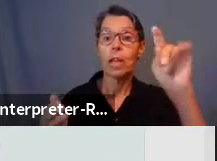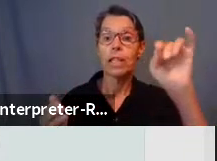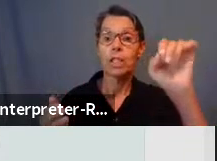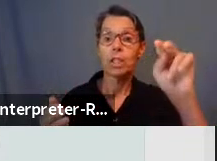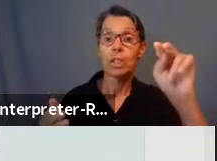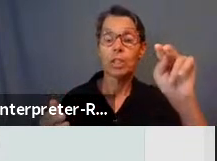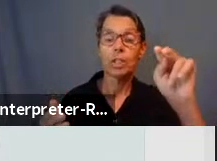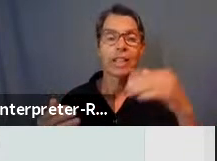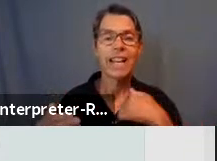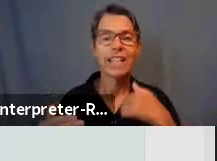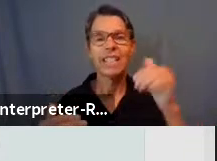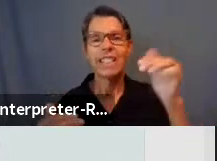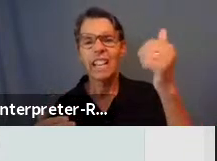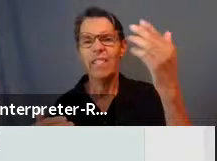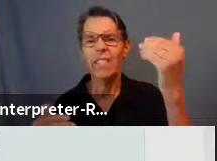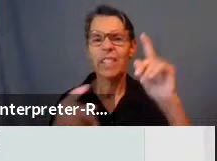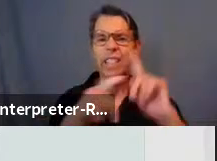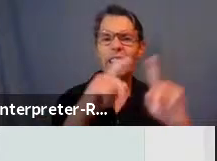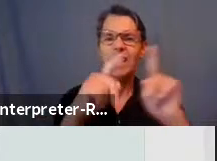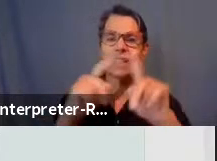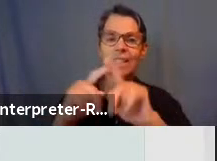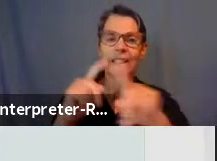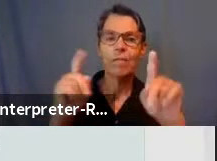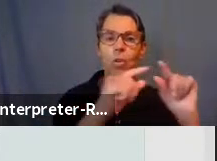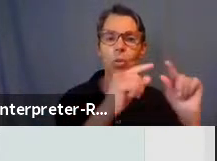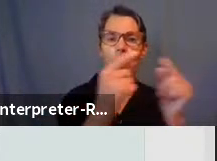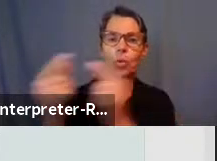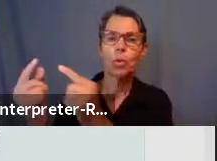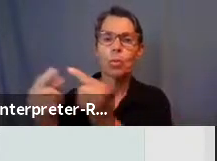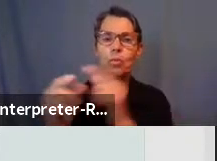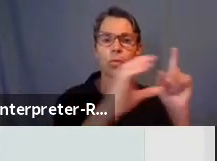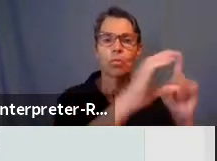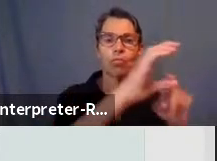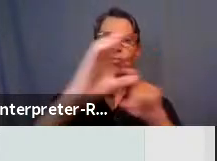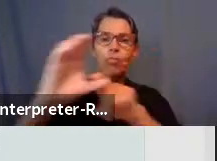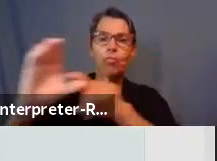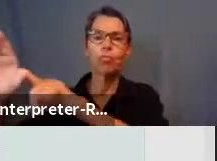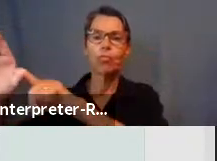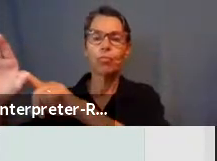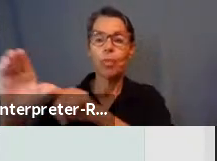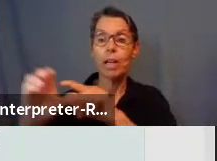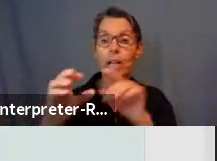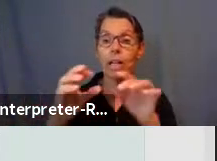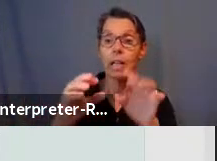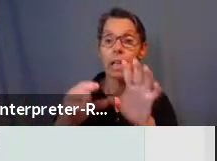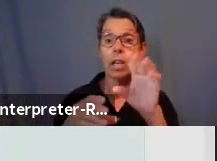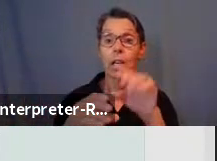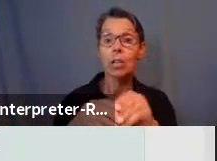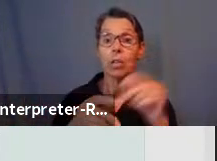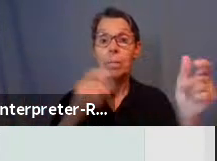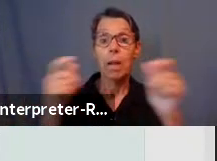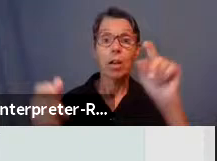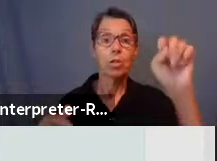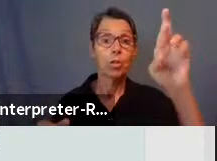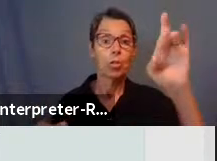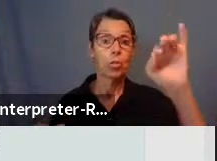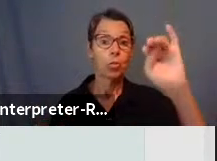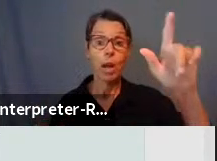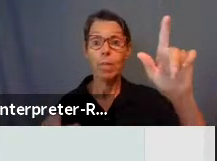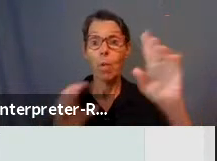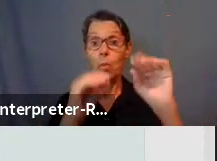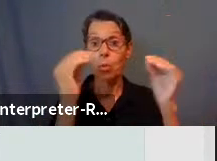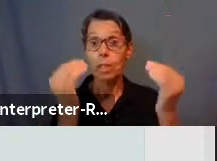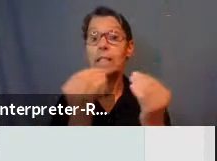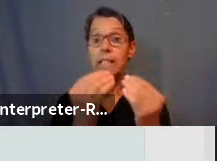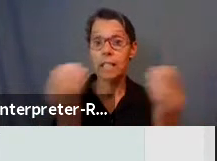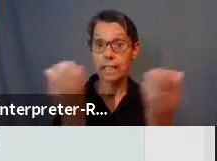10 to 15 different group memberships, including major tribal organizations here